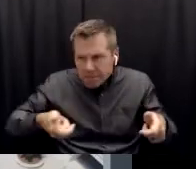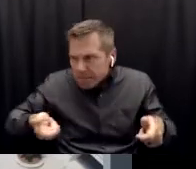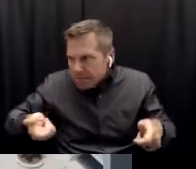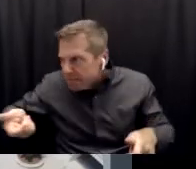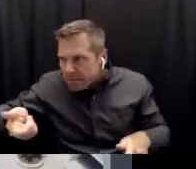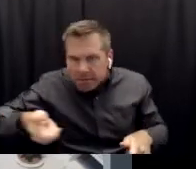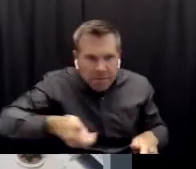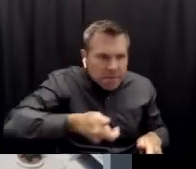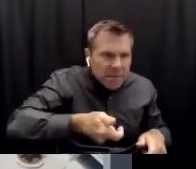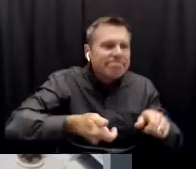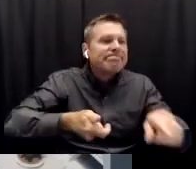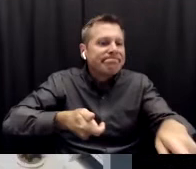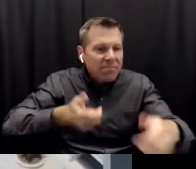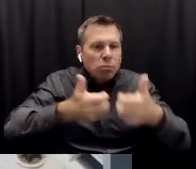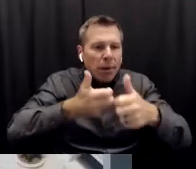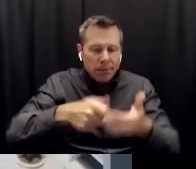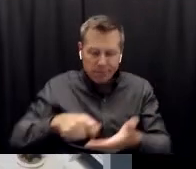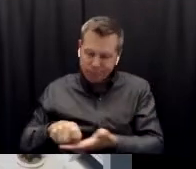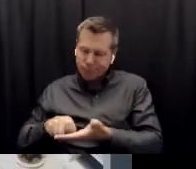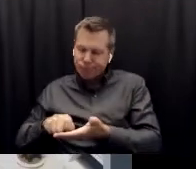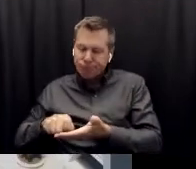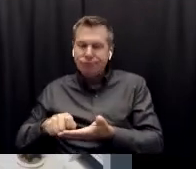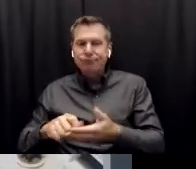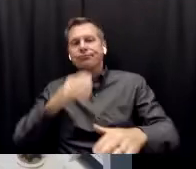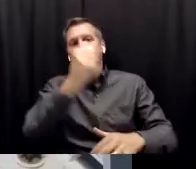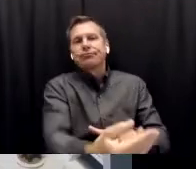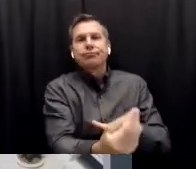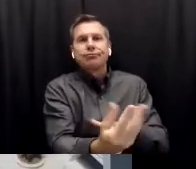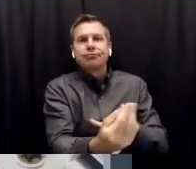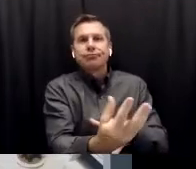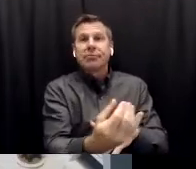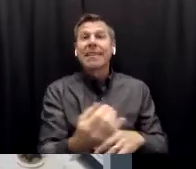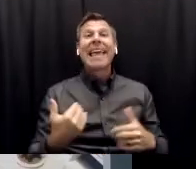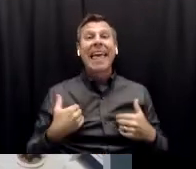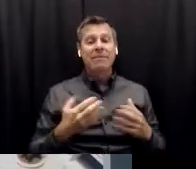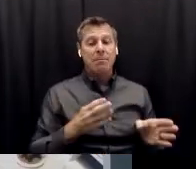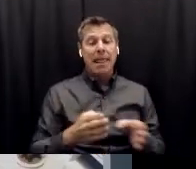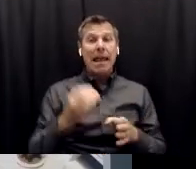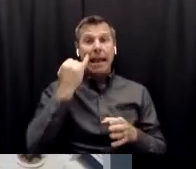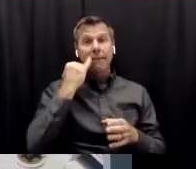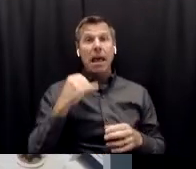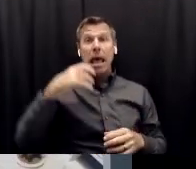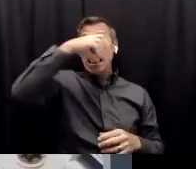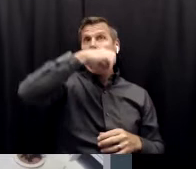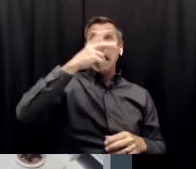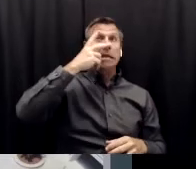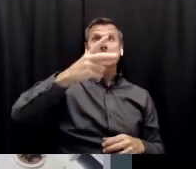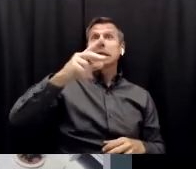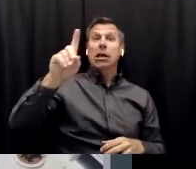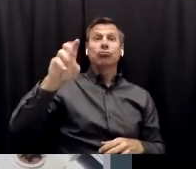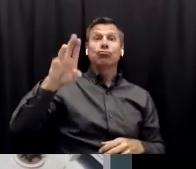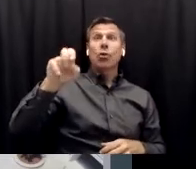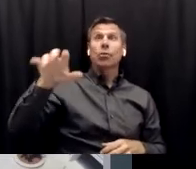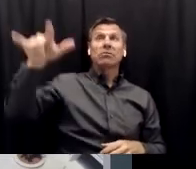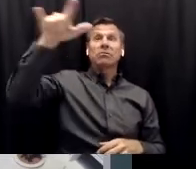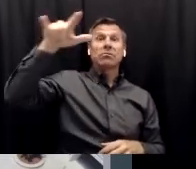a plan in place for loss of visual contact. What do you do if the lights